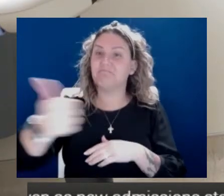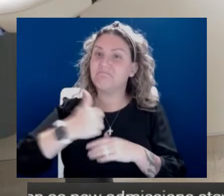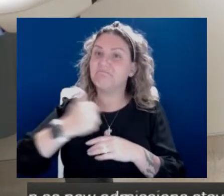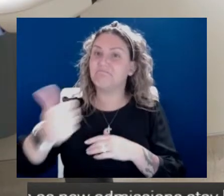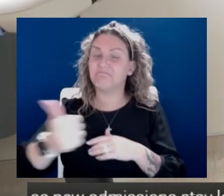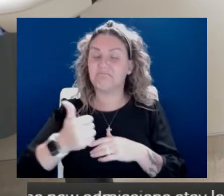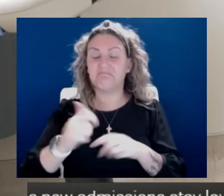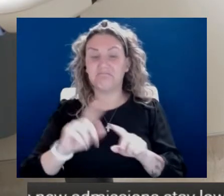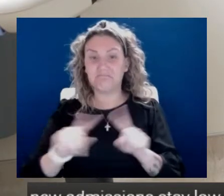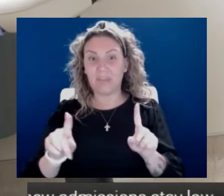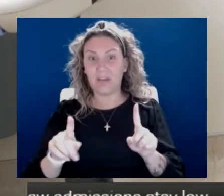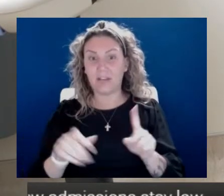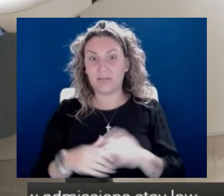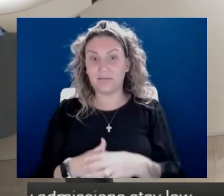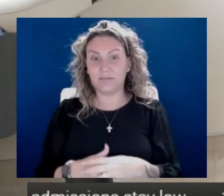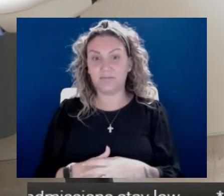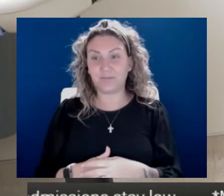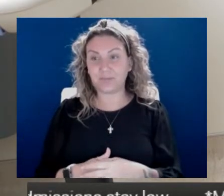gets